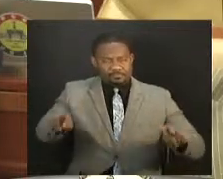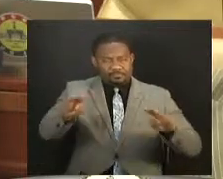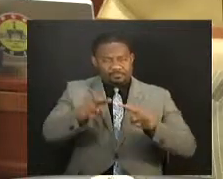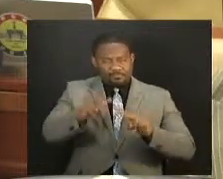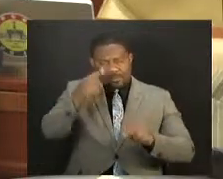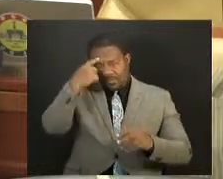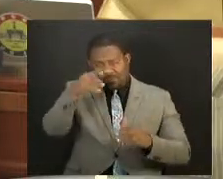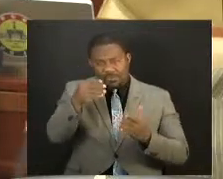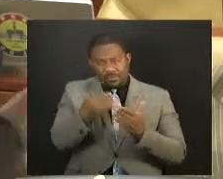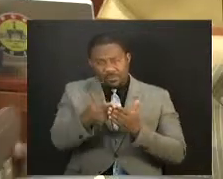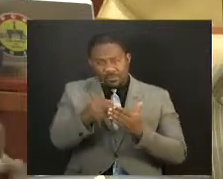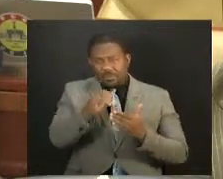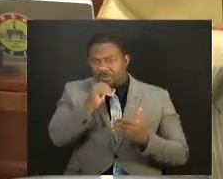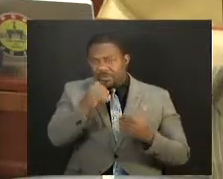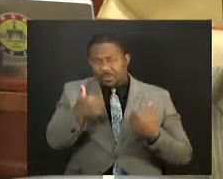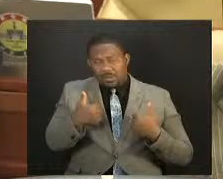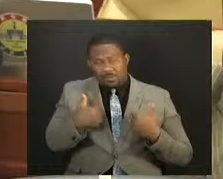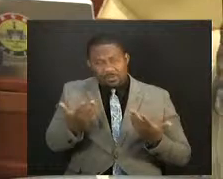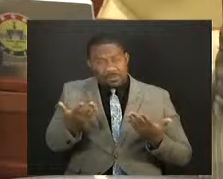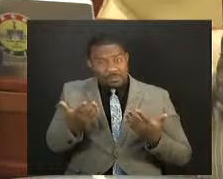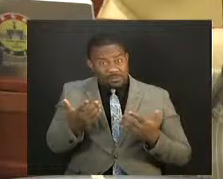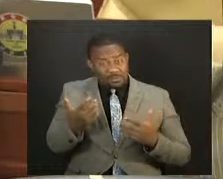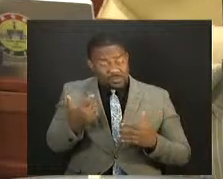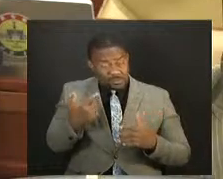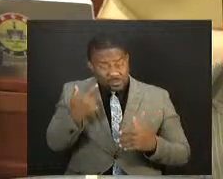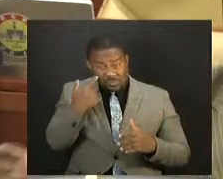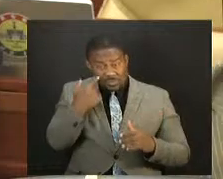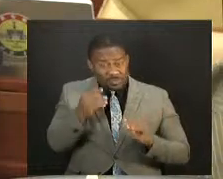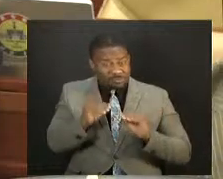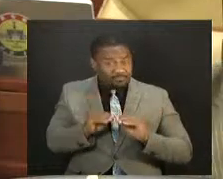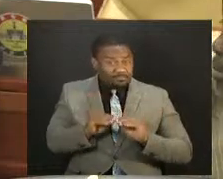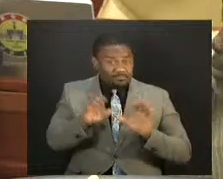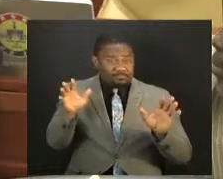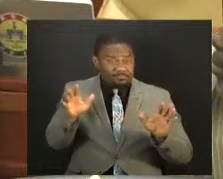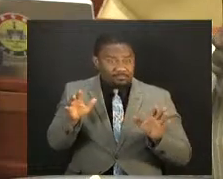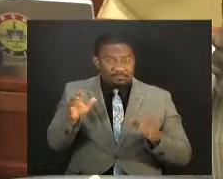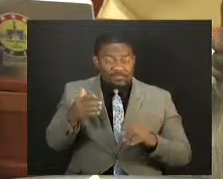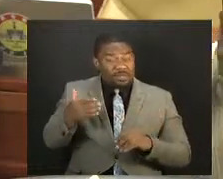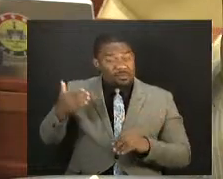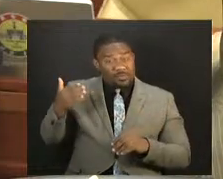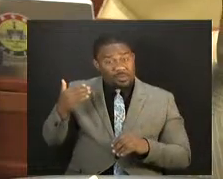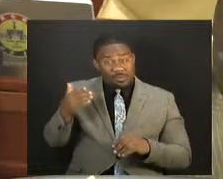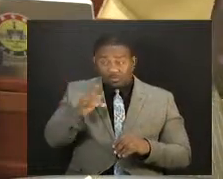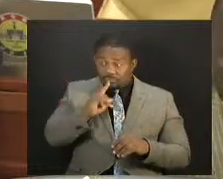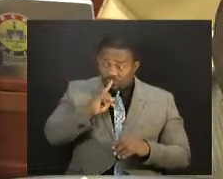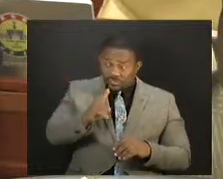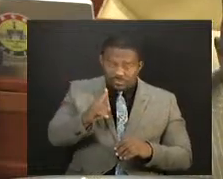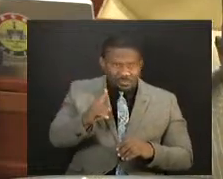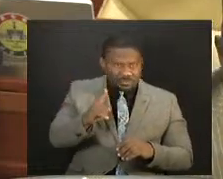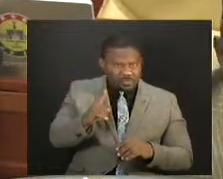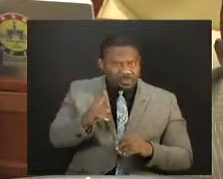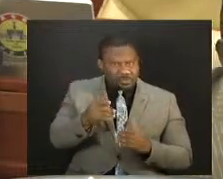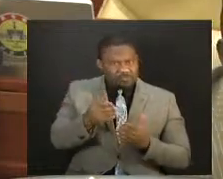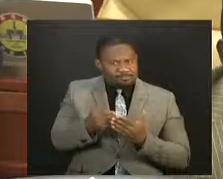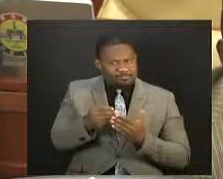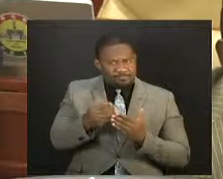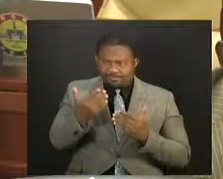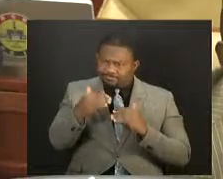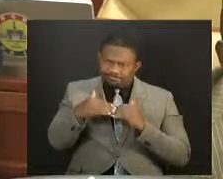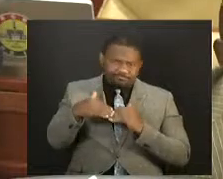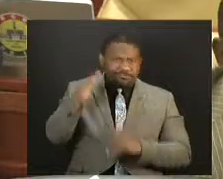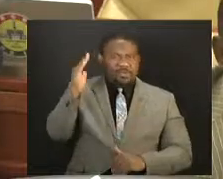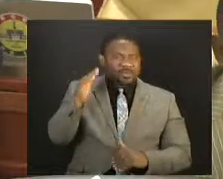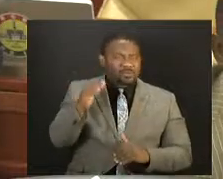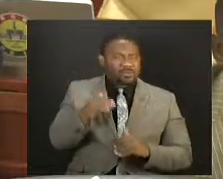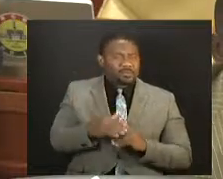to us? When it became clear to us that the original figure was being exceeded, we didn't do value for money.